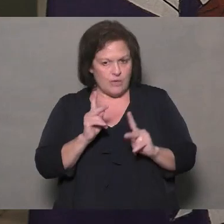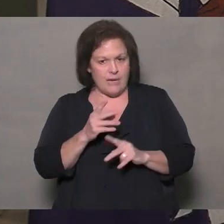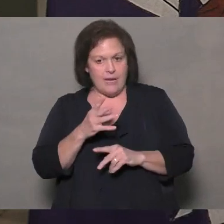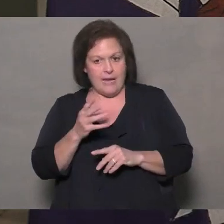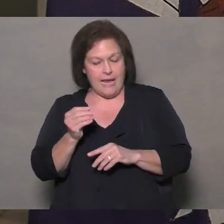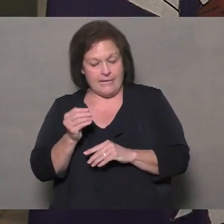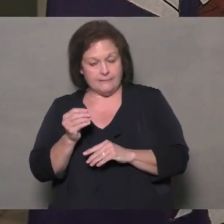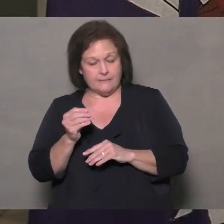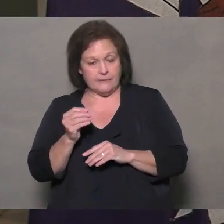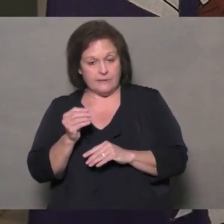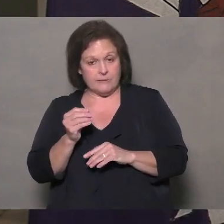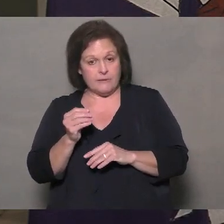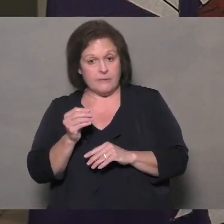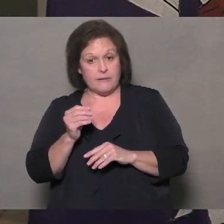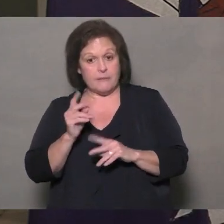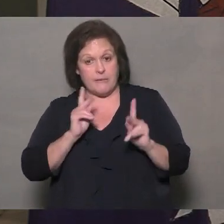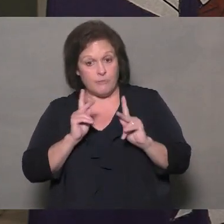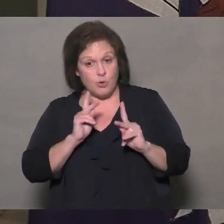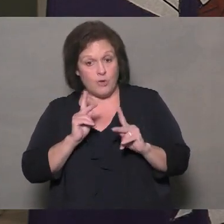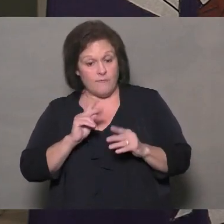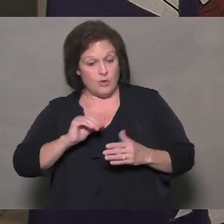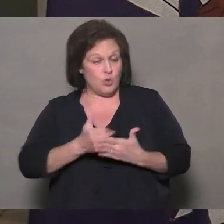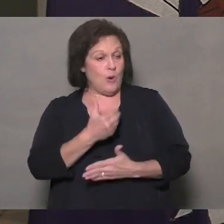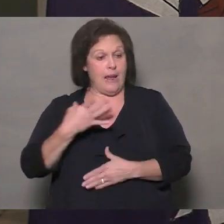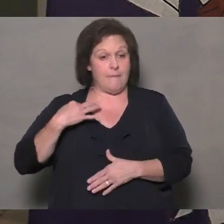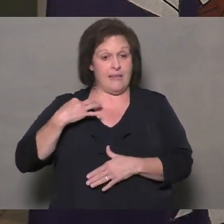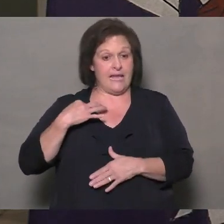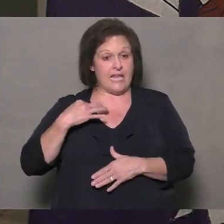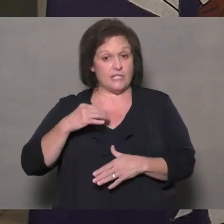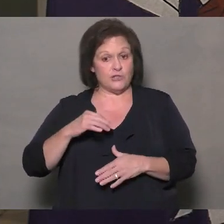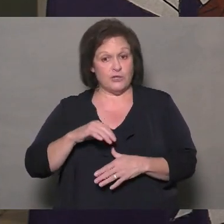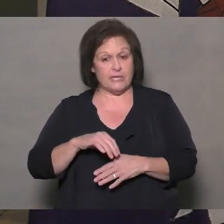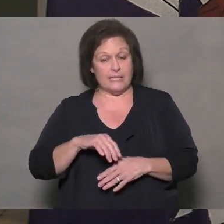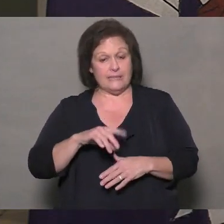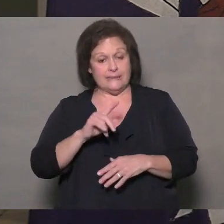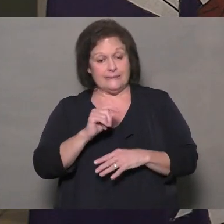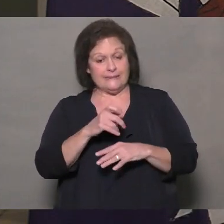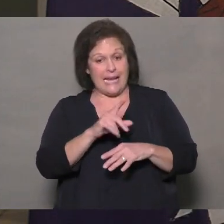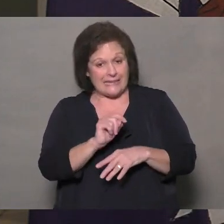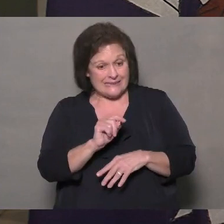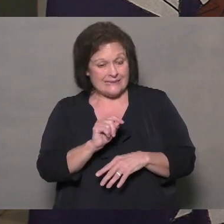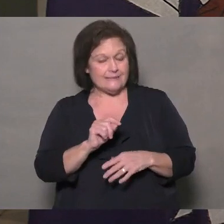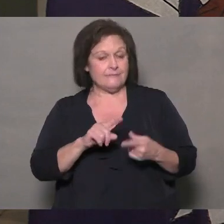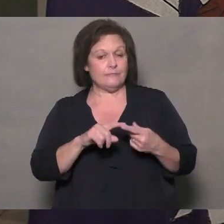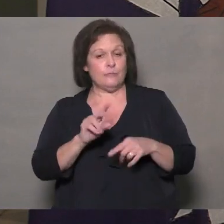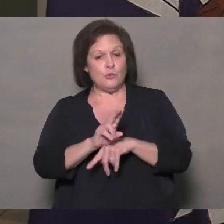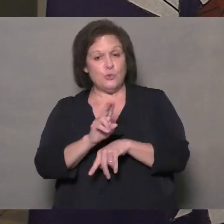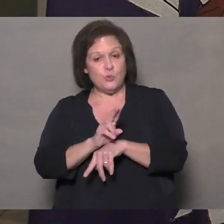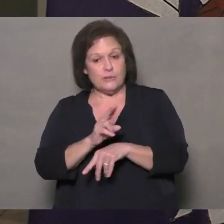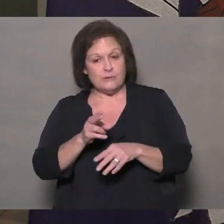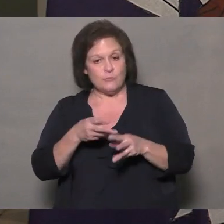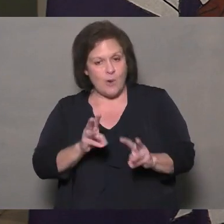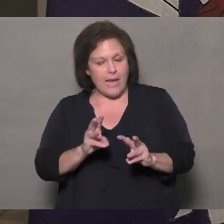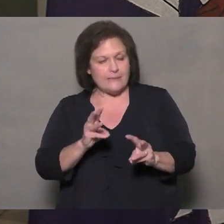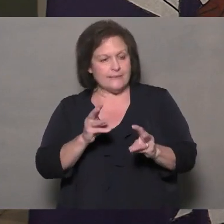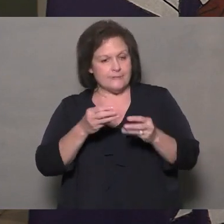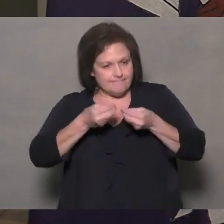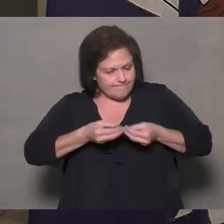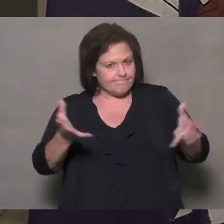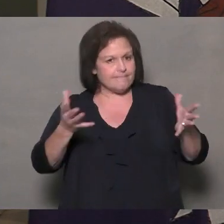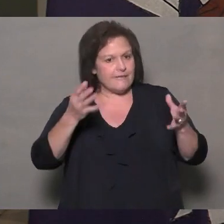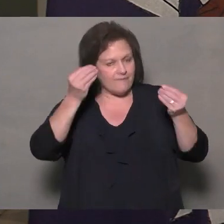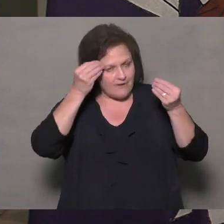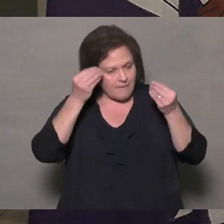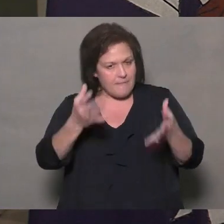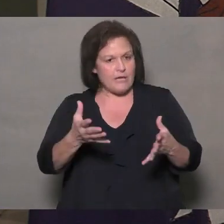the embrace of our new applications like direct texting, and we're using new ways to deliver important information and